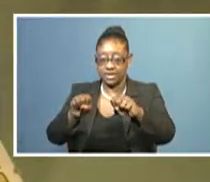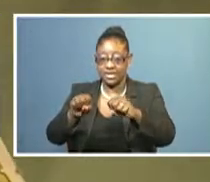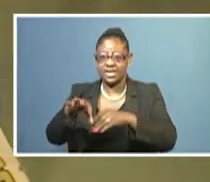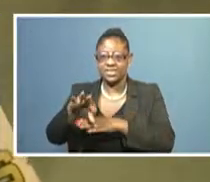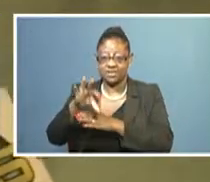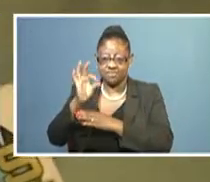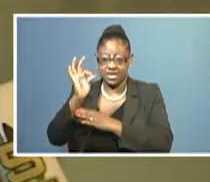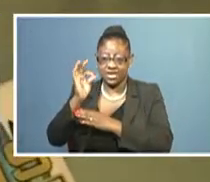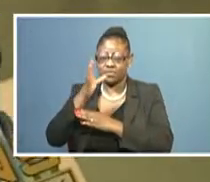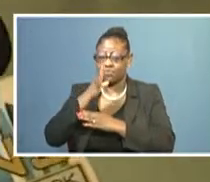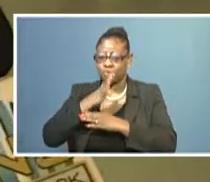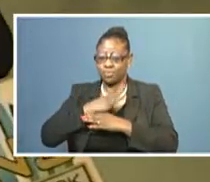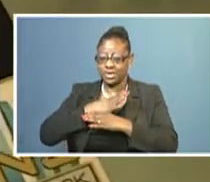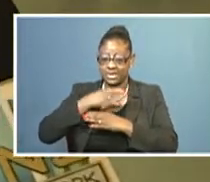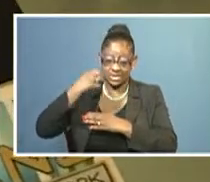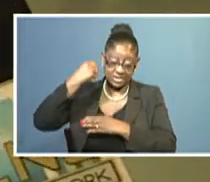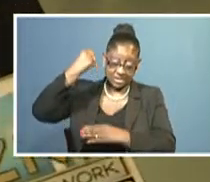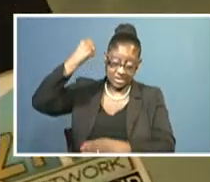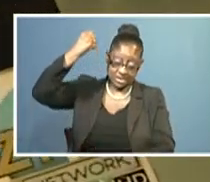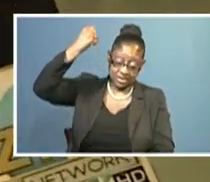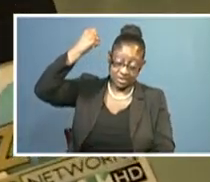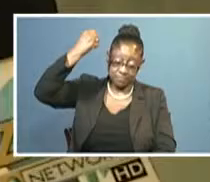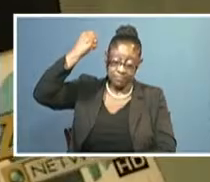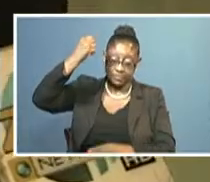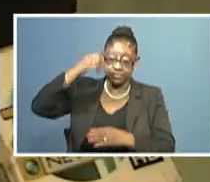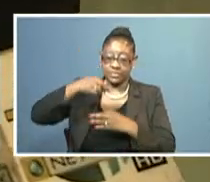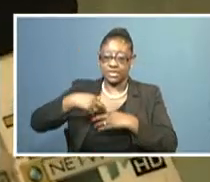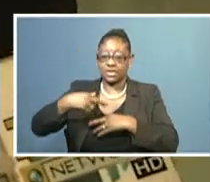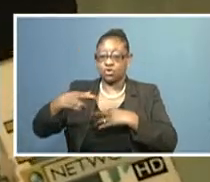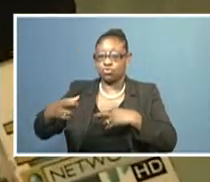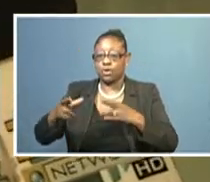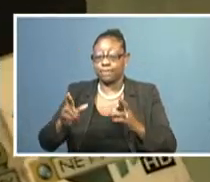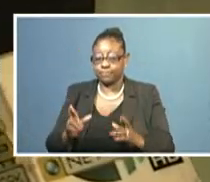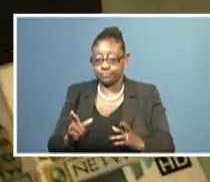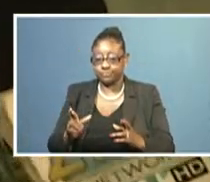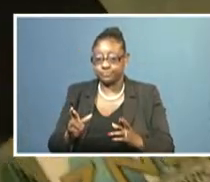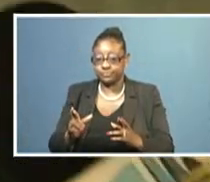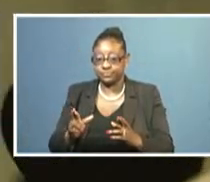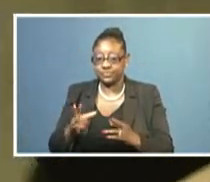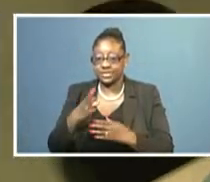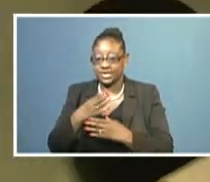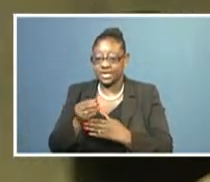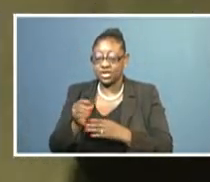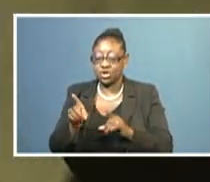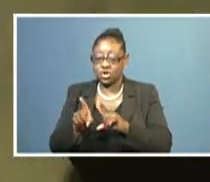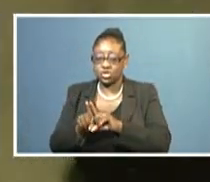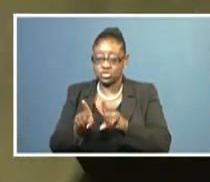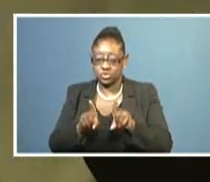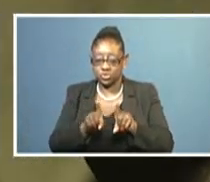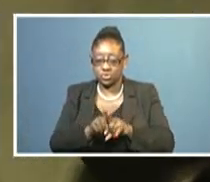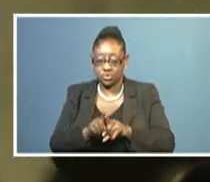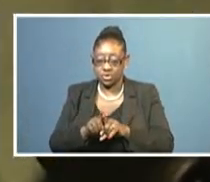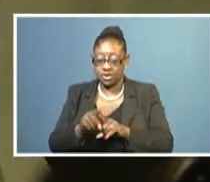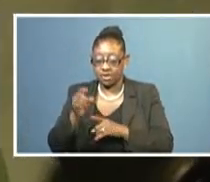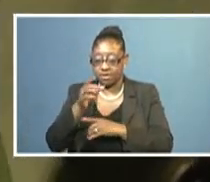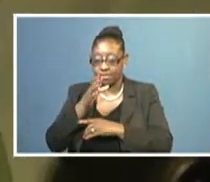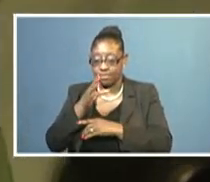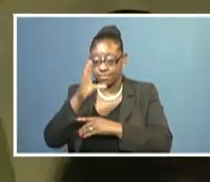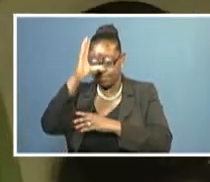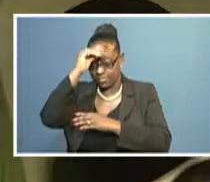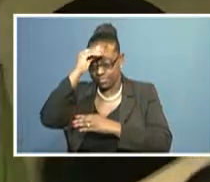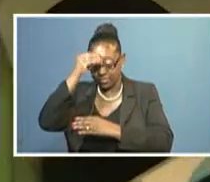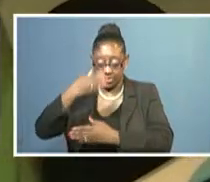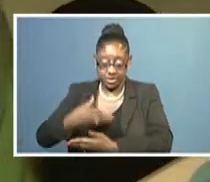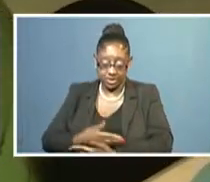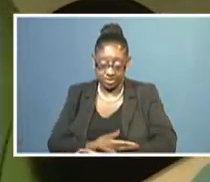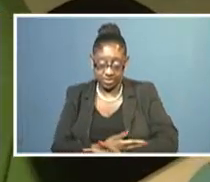female hanging in a room. They also found a infant child, a toddler child, a male child, in the